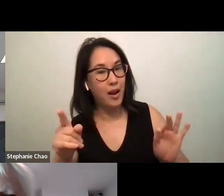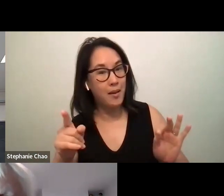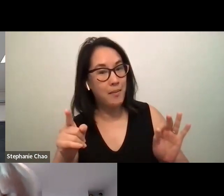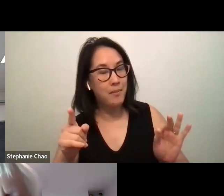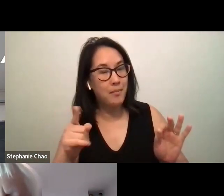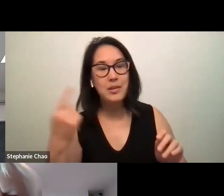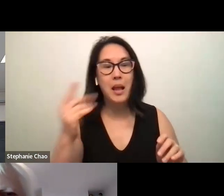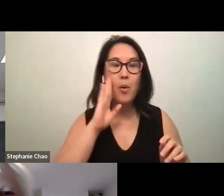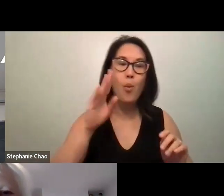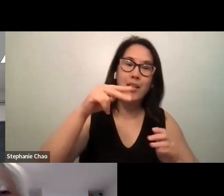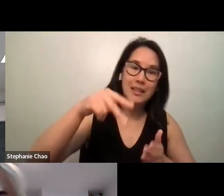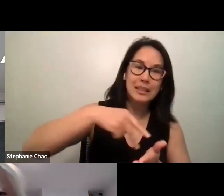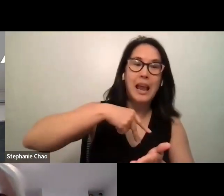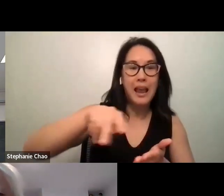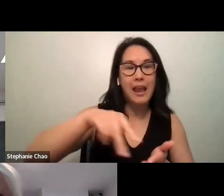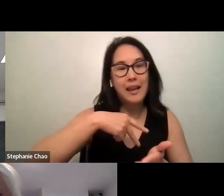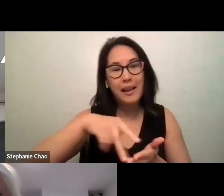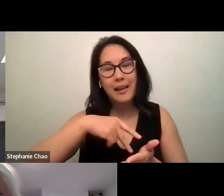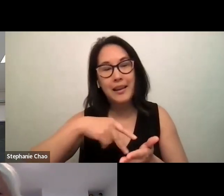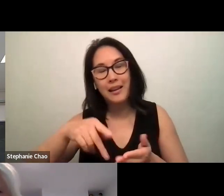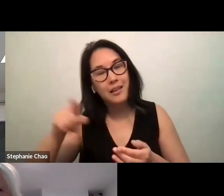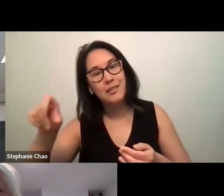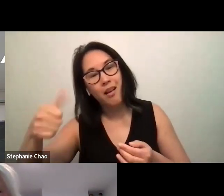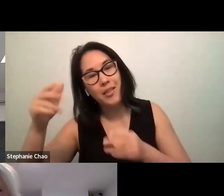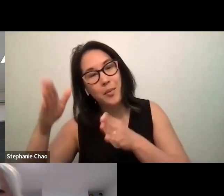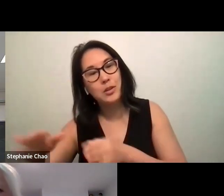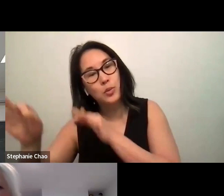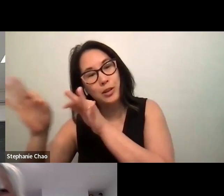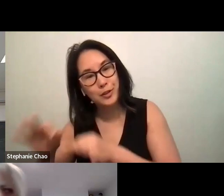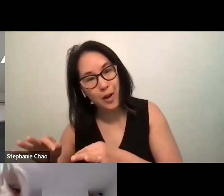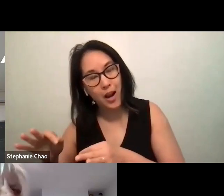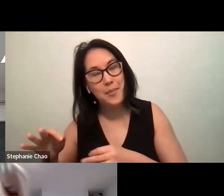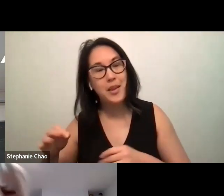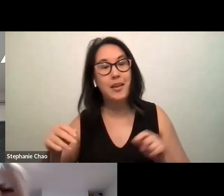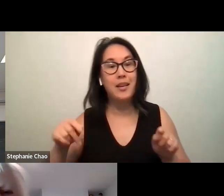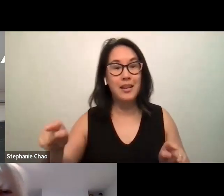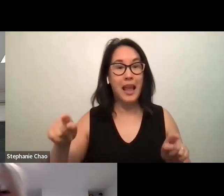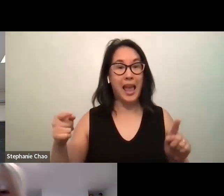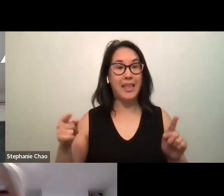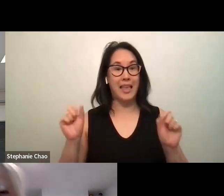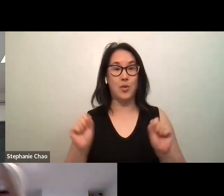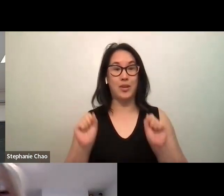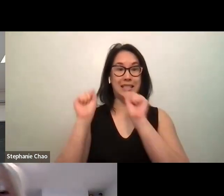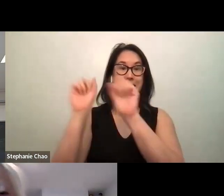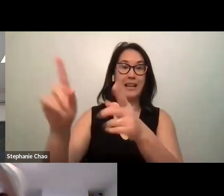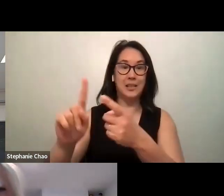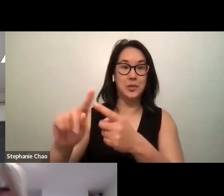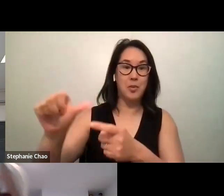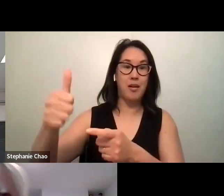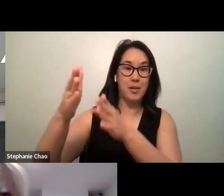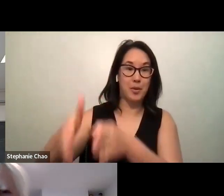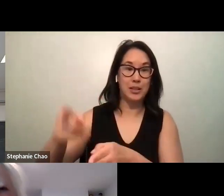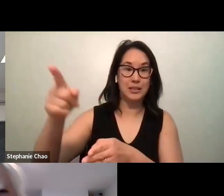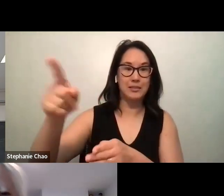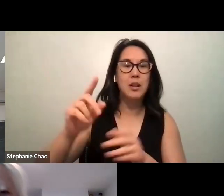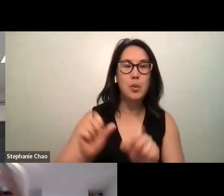someone will dance a piece of choreography and they'll get someone to describe it. And then they'll send that description to somebody else, to another